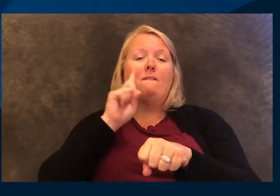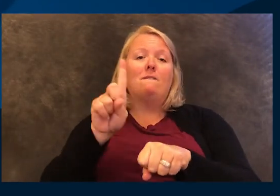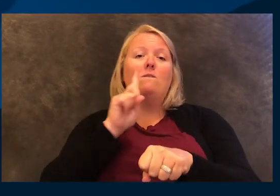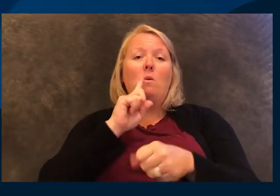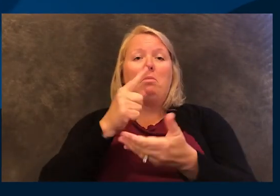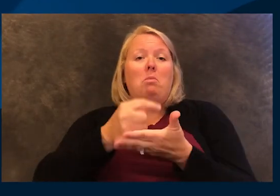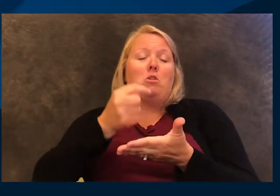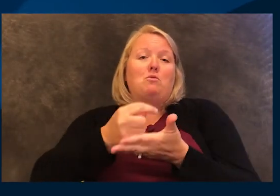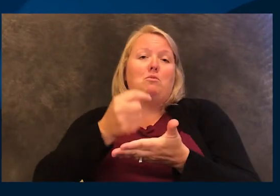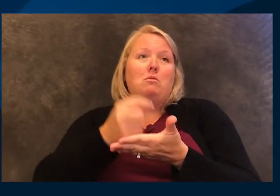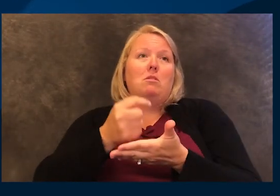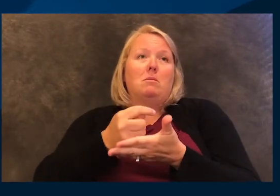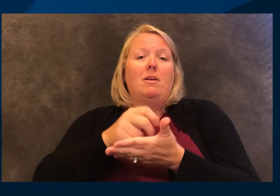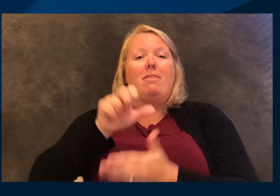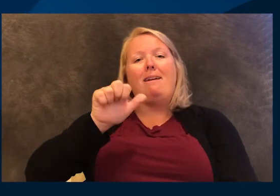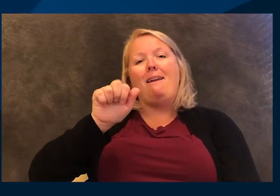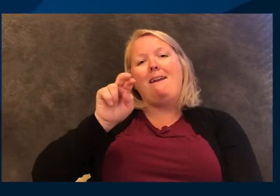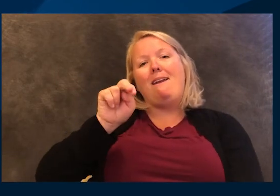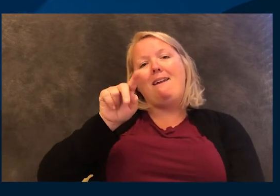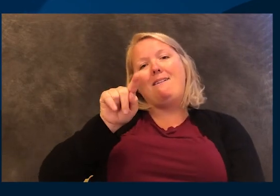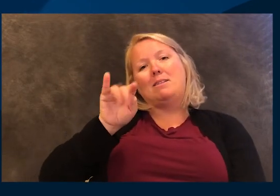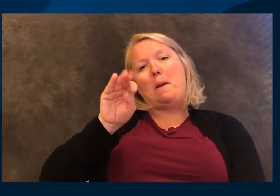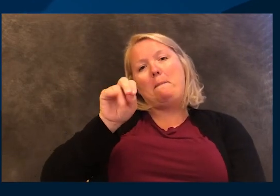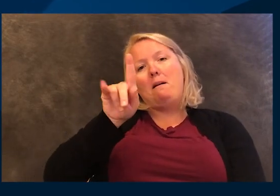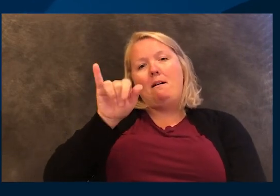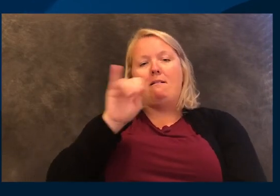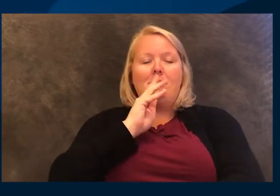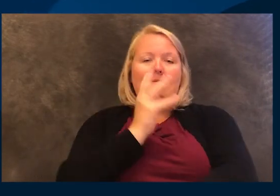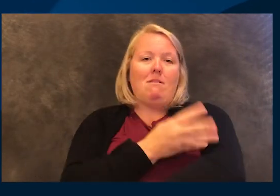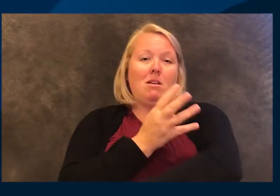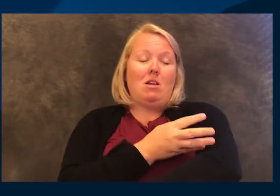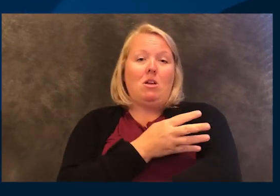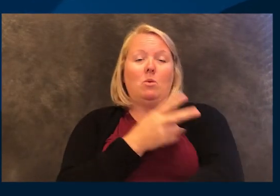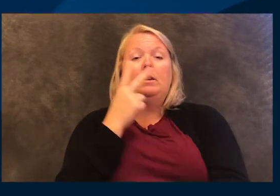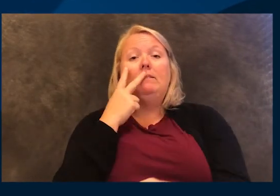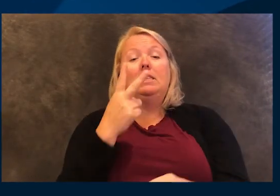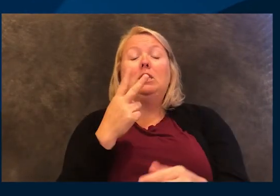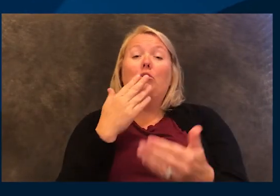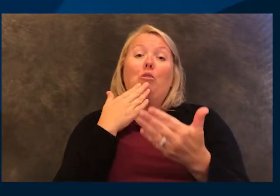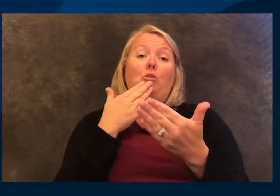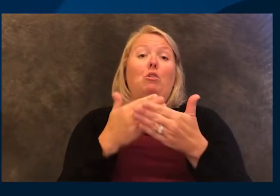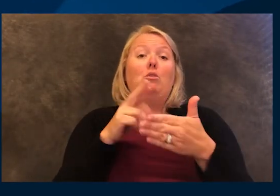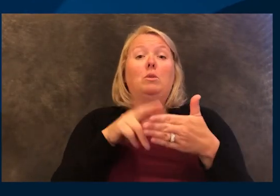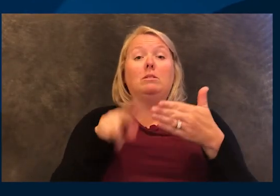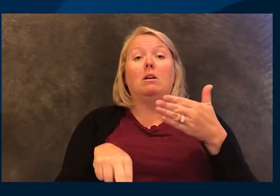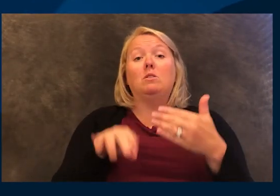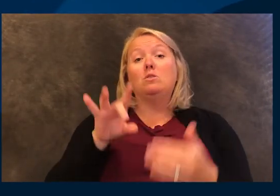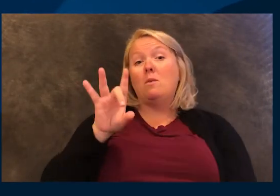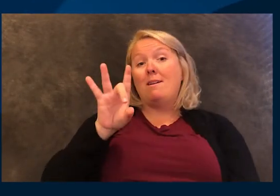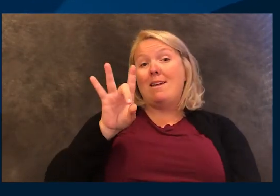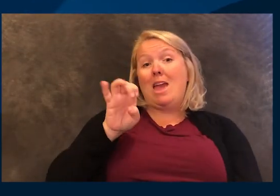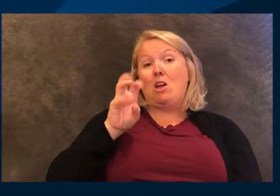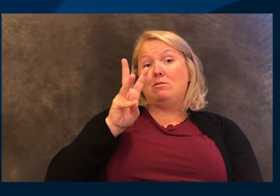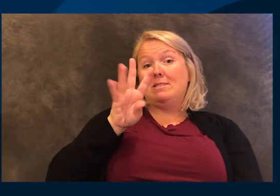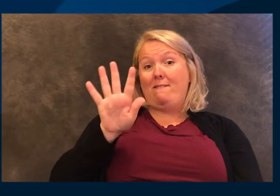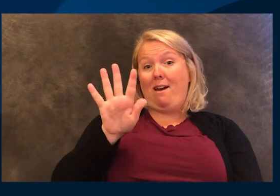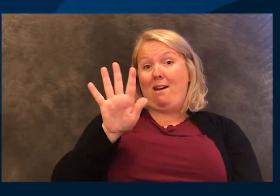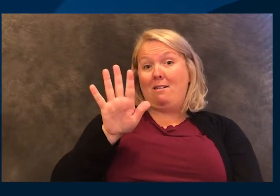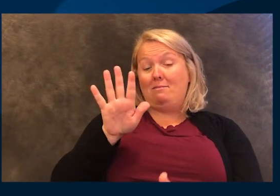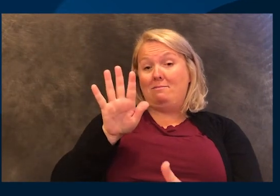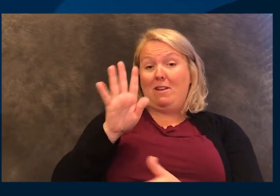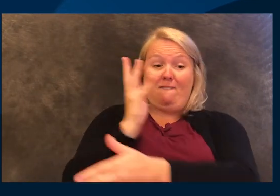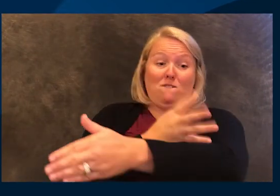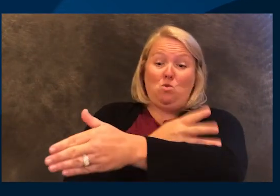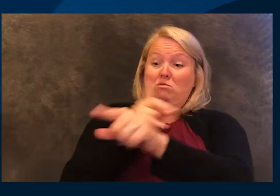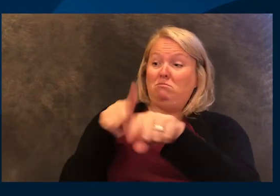With the monoclonal antibodies, we've seen some really incredible results. So out of the 865 infusions that we've delivered